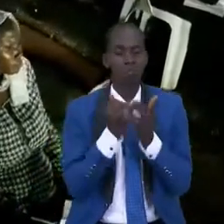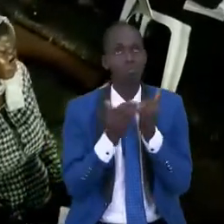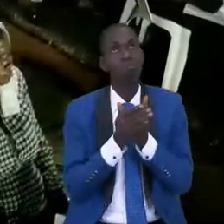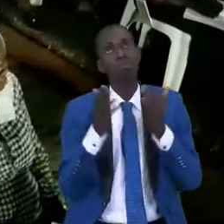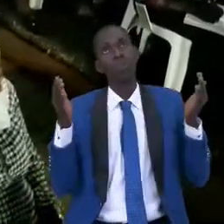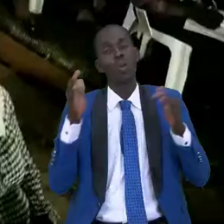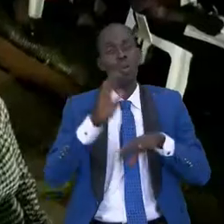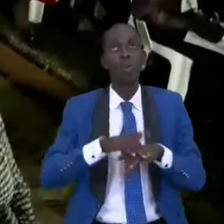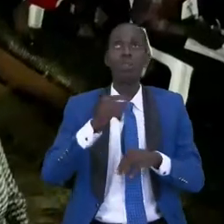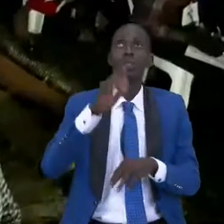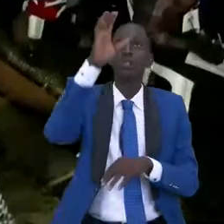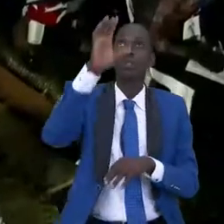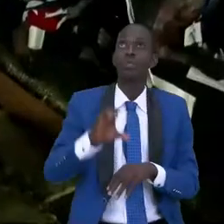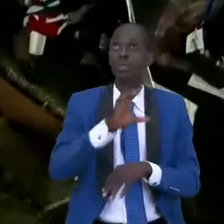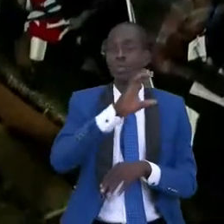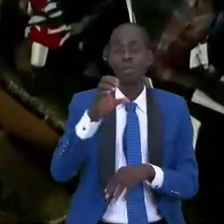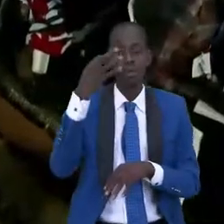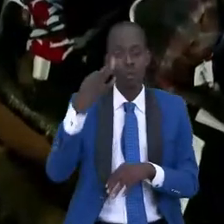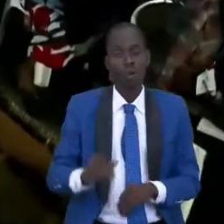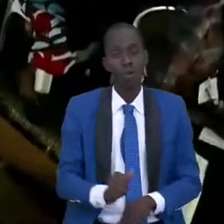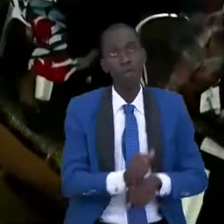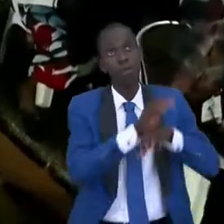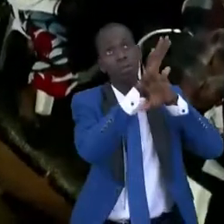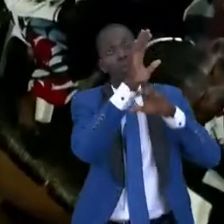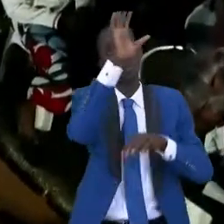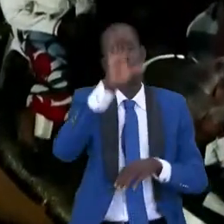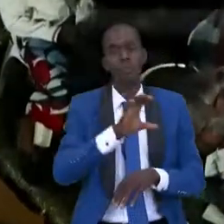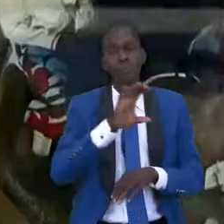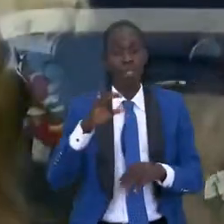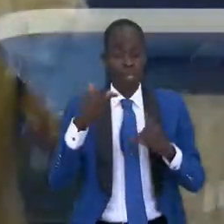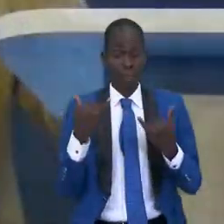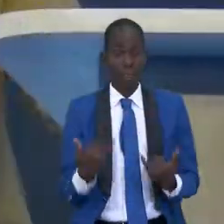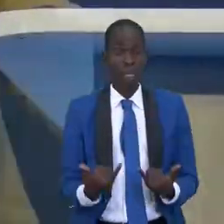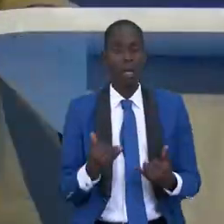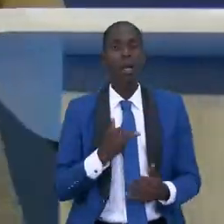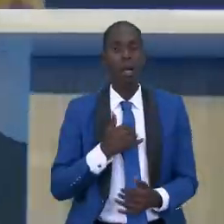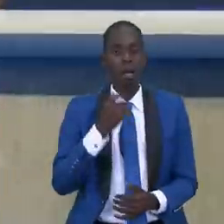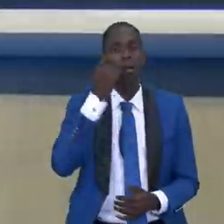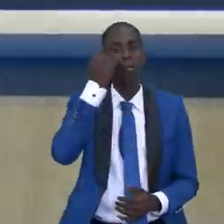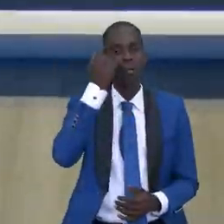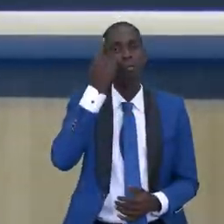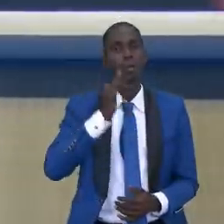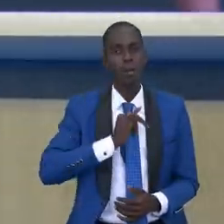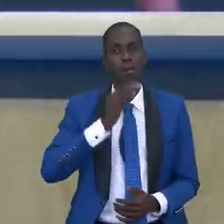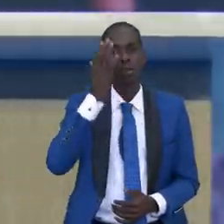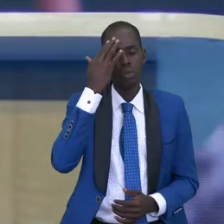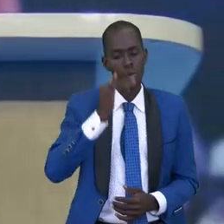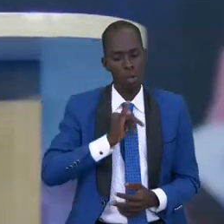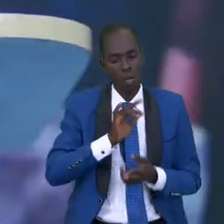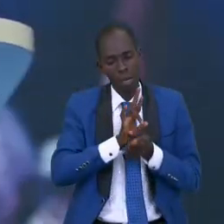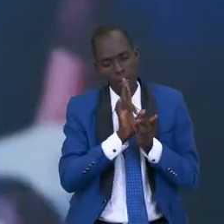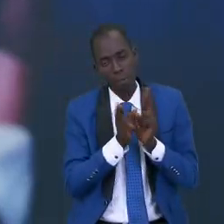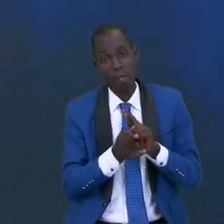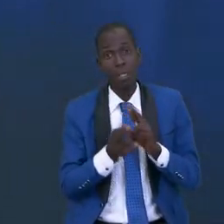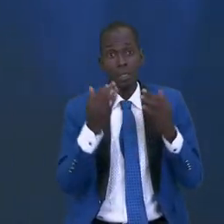the cross of Calvary. Now I know and I repent. Now he